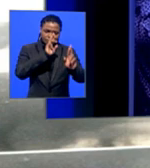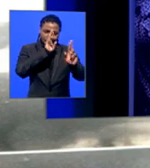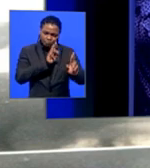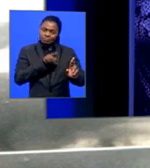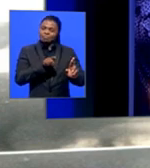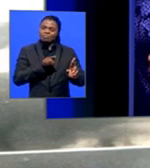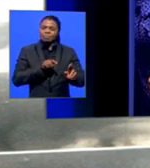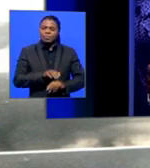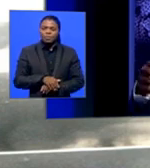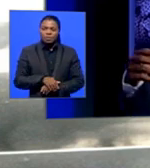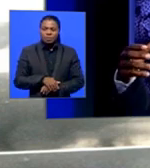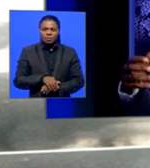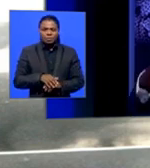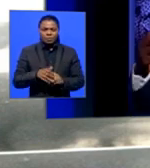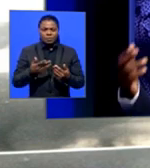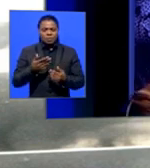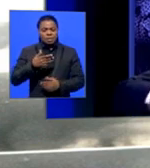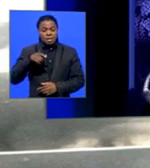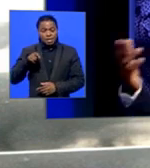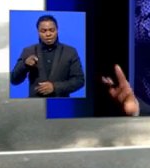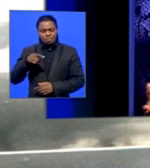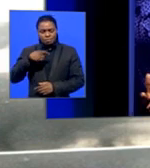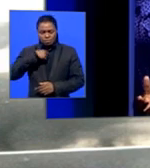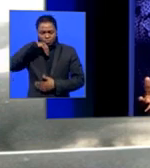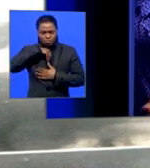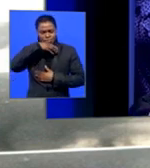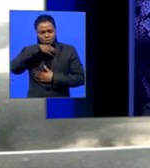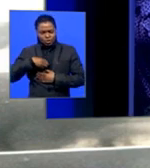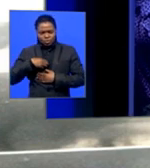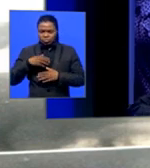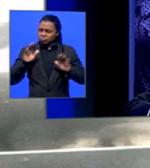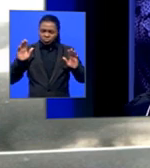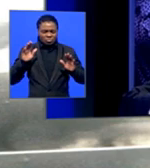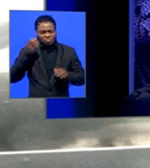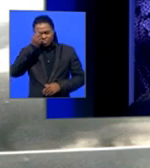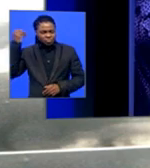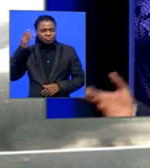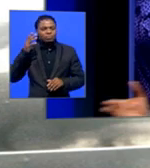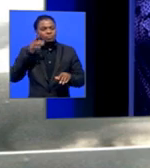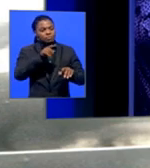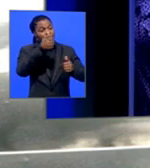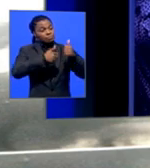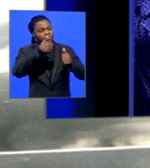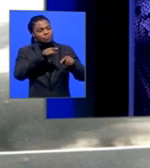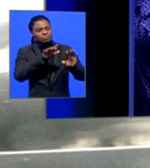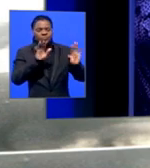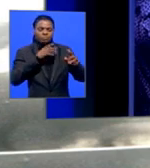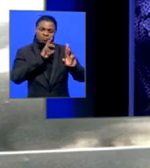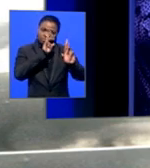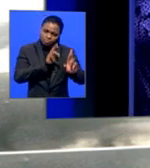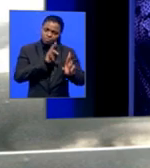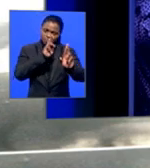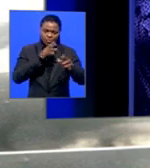the elders. Yeah. So the president in him goes out, and he really forgets about that for a moment.